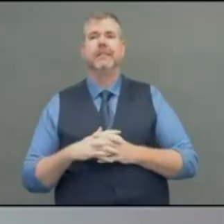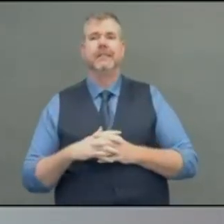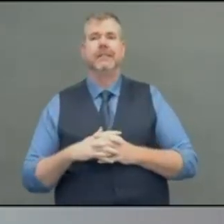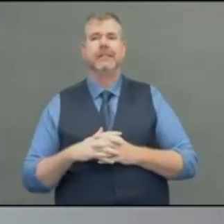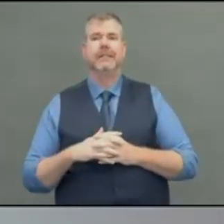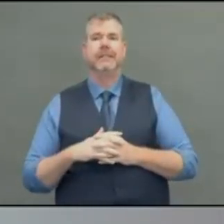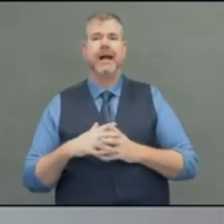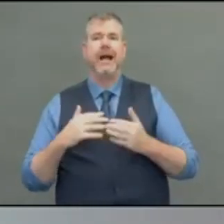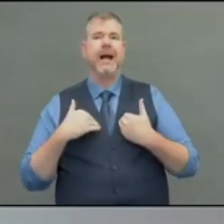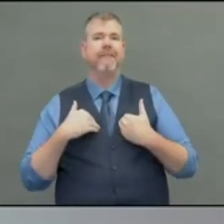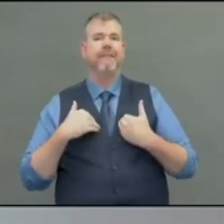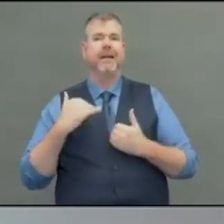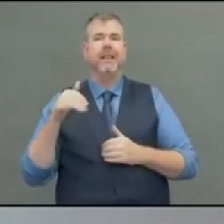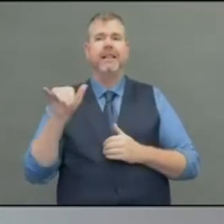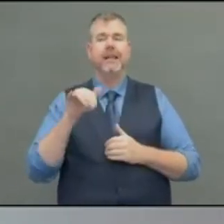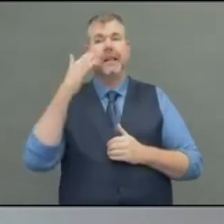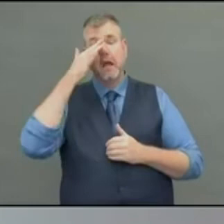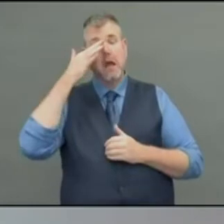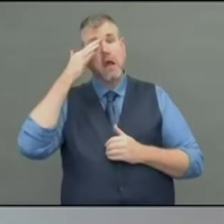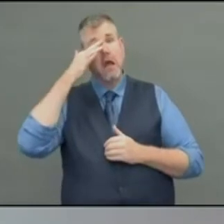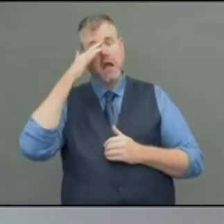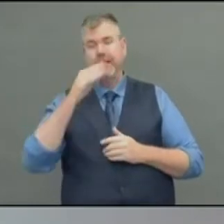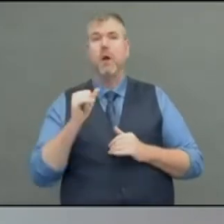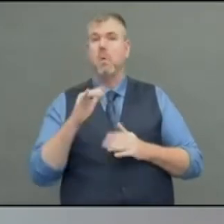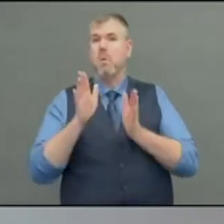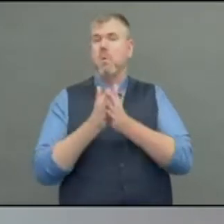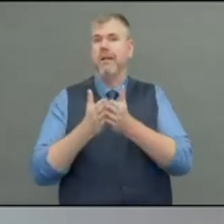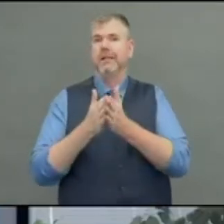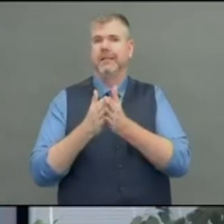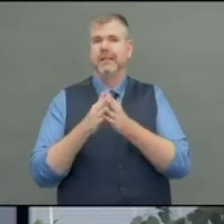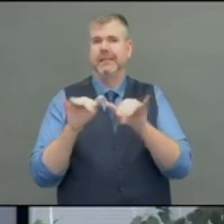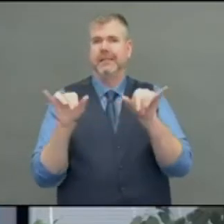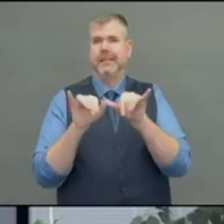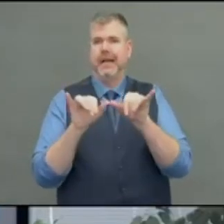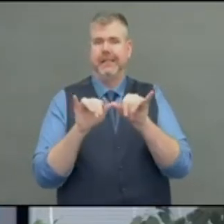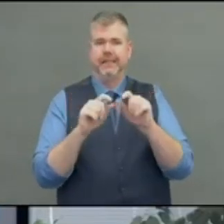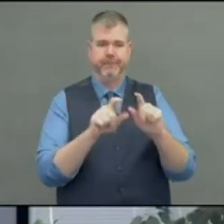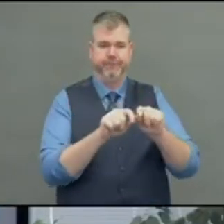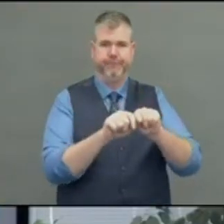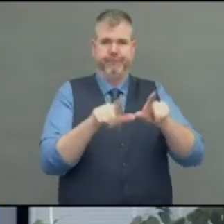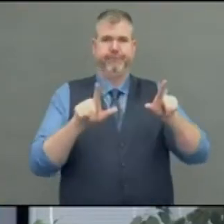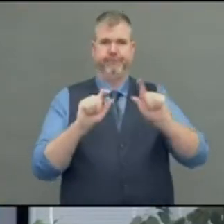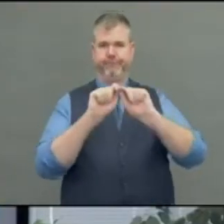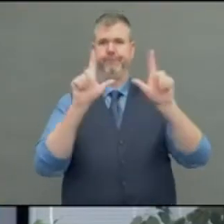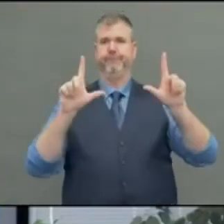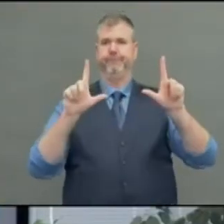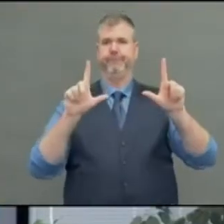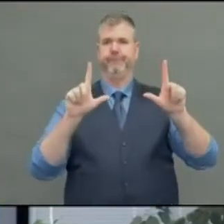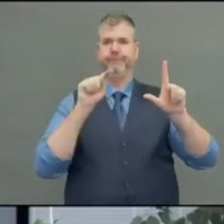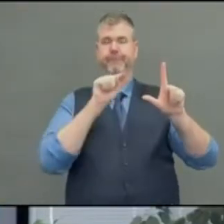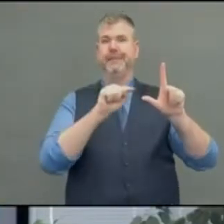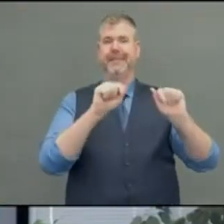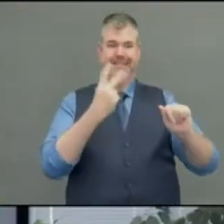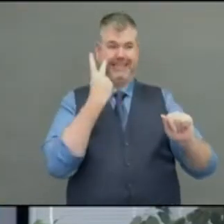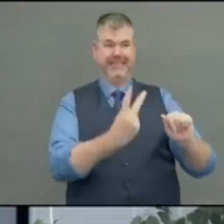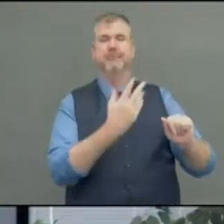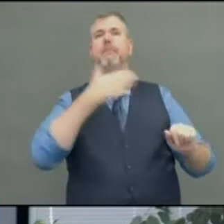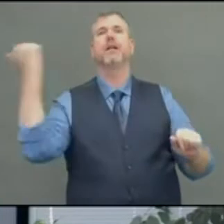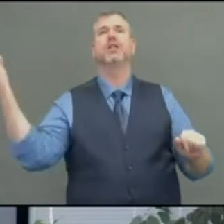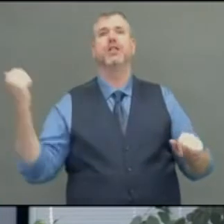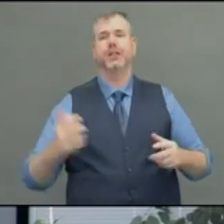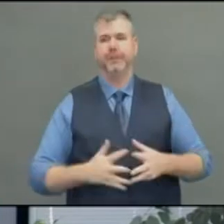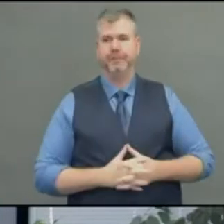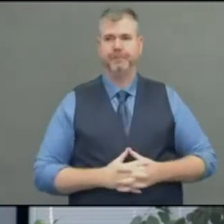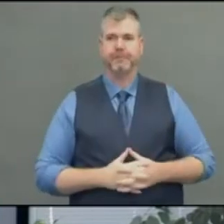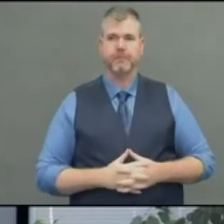wallet-sized pictures, so they'll be a lot easier to see. Excellent. So for those phones, do we have to take the pictures and then put